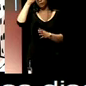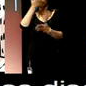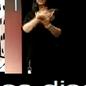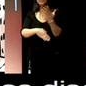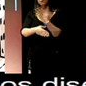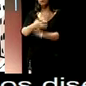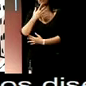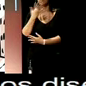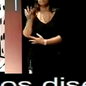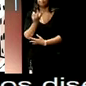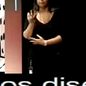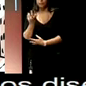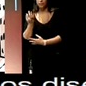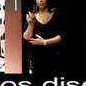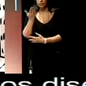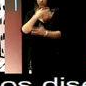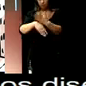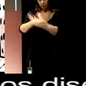Organization only in